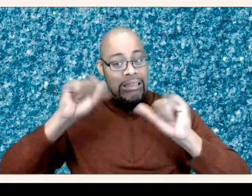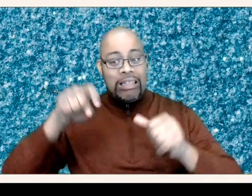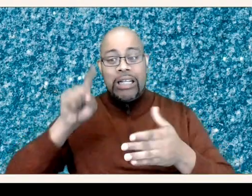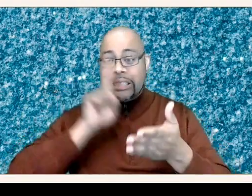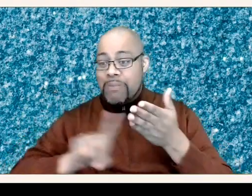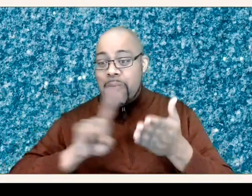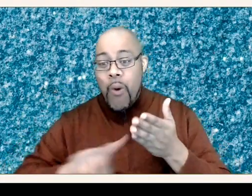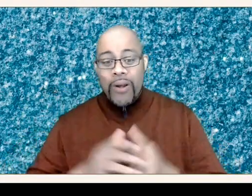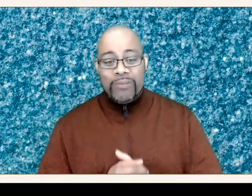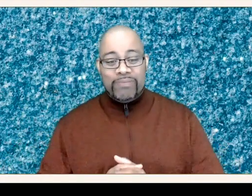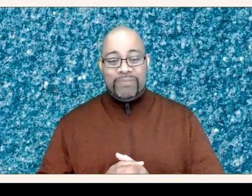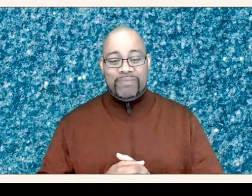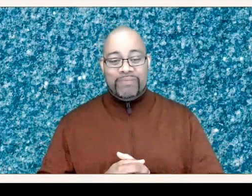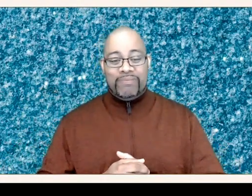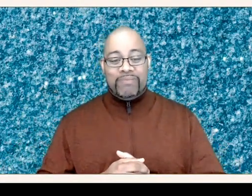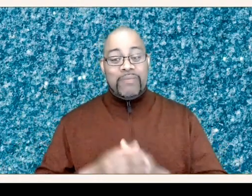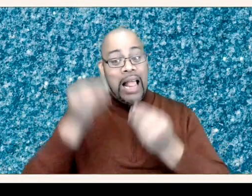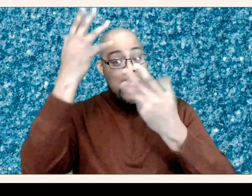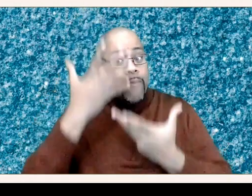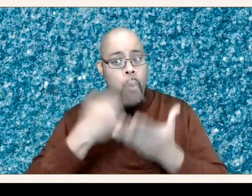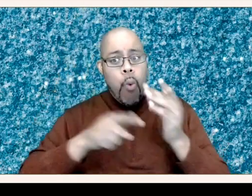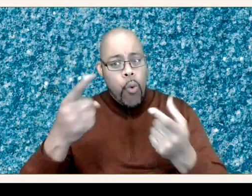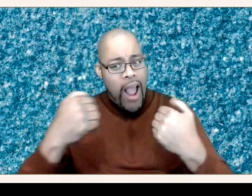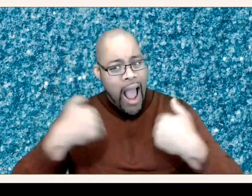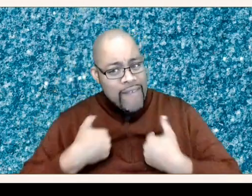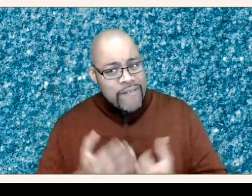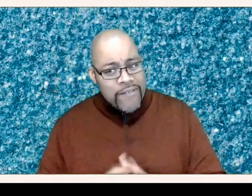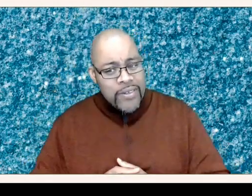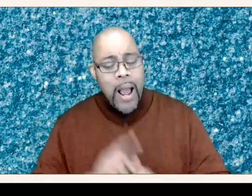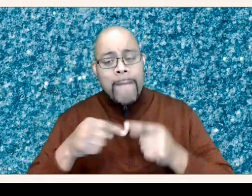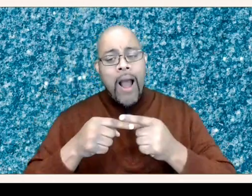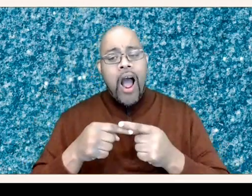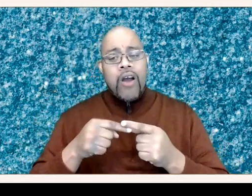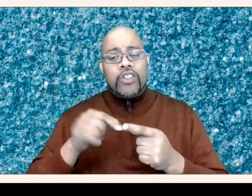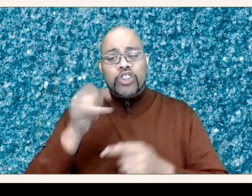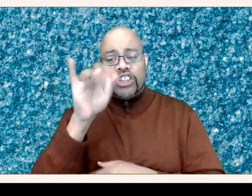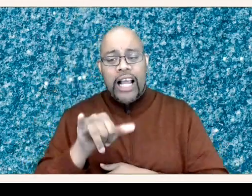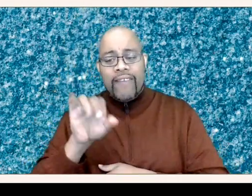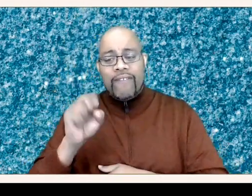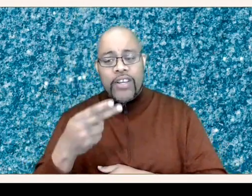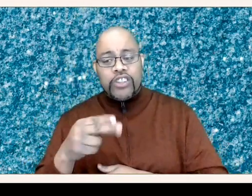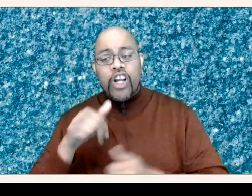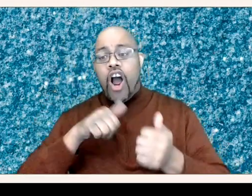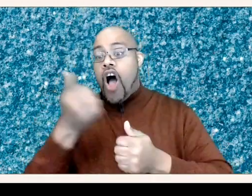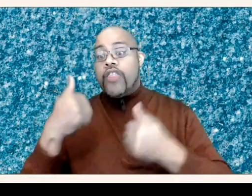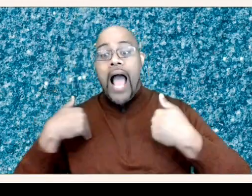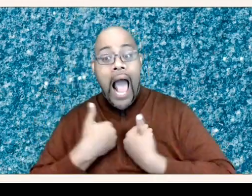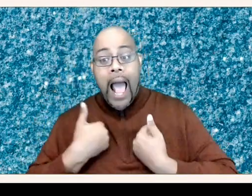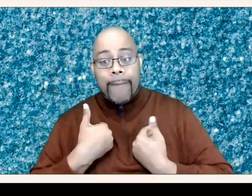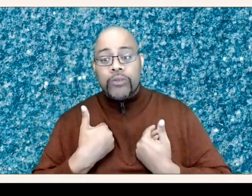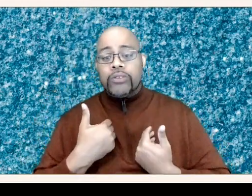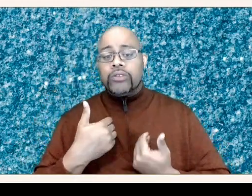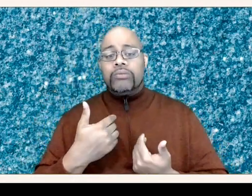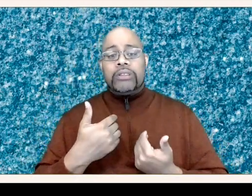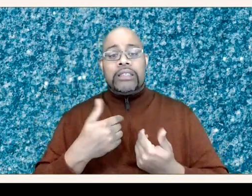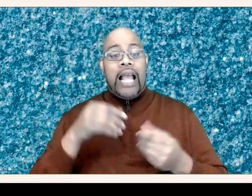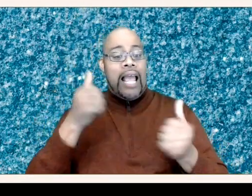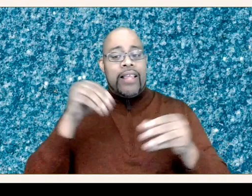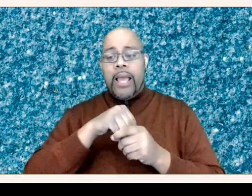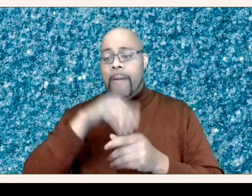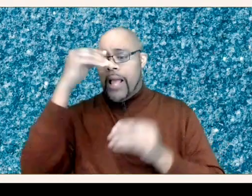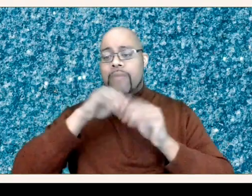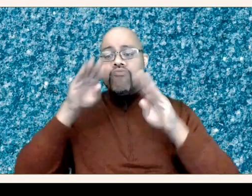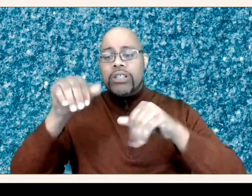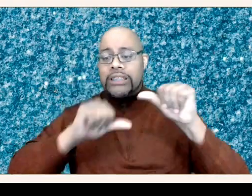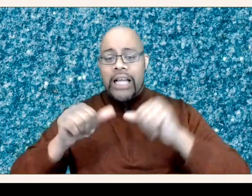explore. Let me know what questions you have about jellyfish, other undersea animals, or anything black and marine